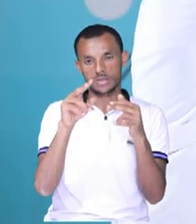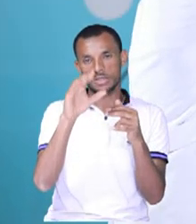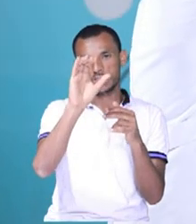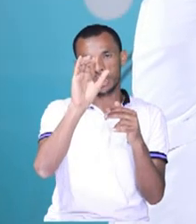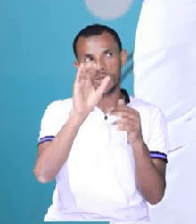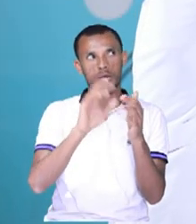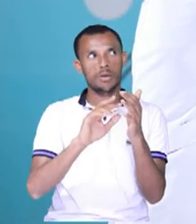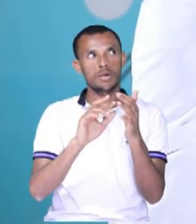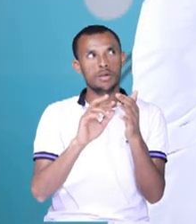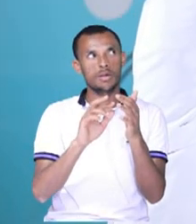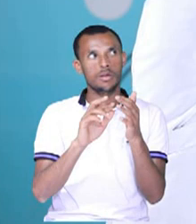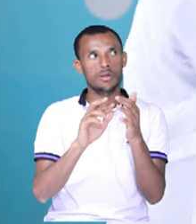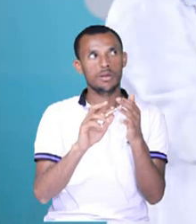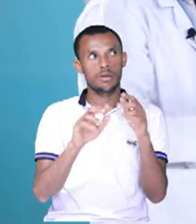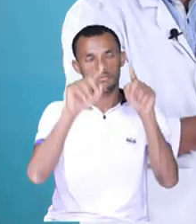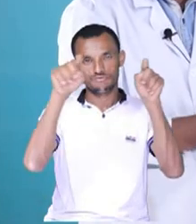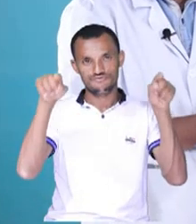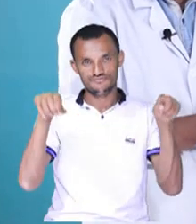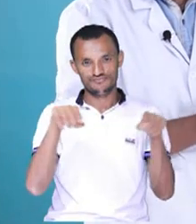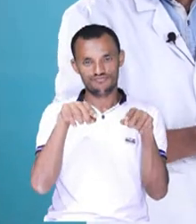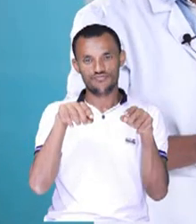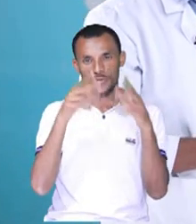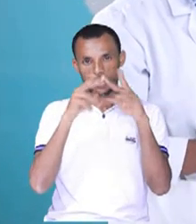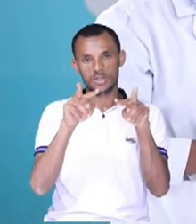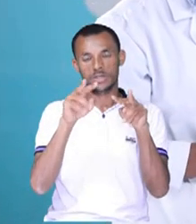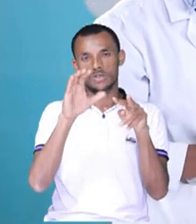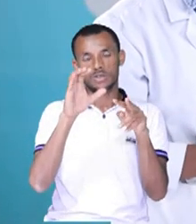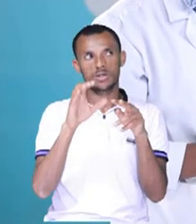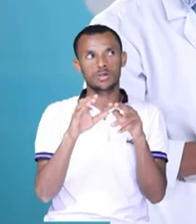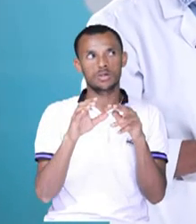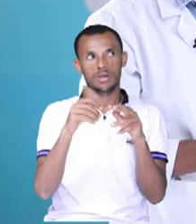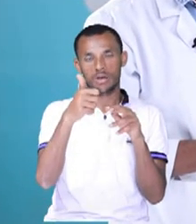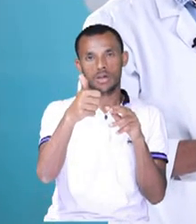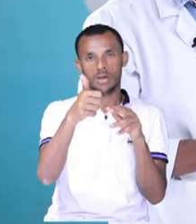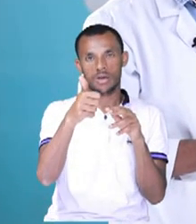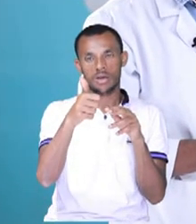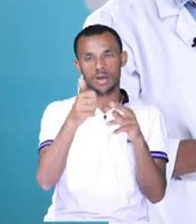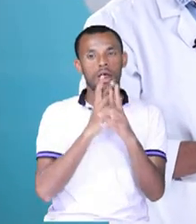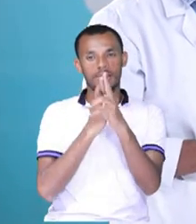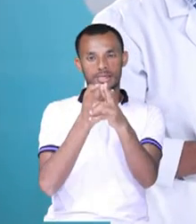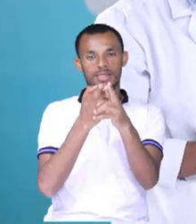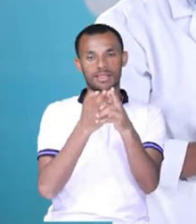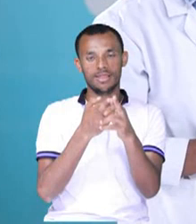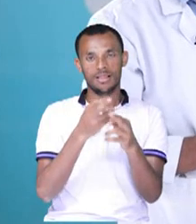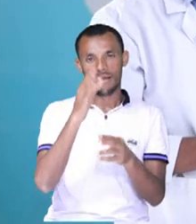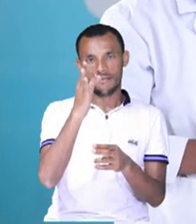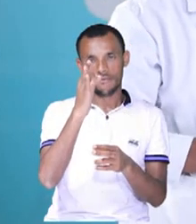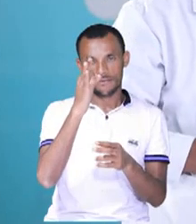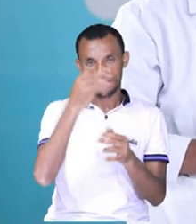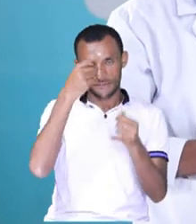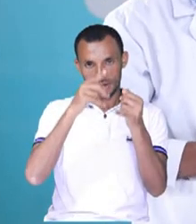symbol, please student. This symbol indicates concentration. Concentration. A is reactant. F